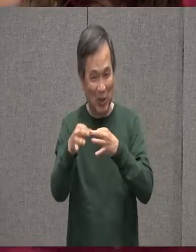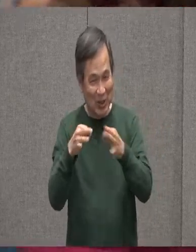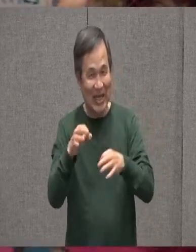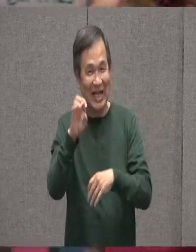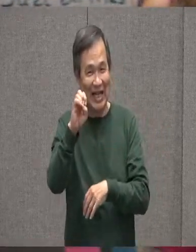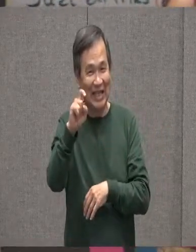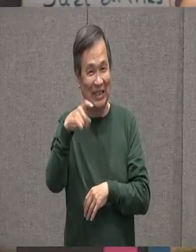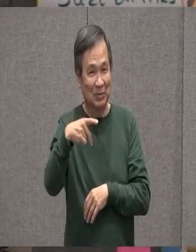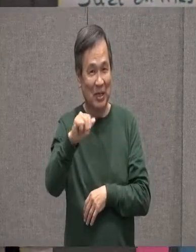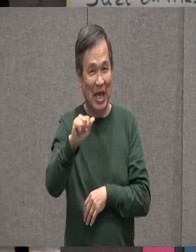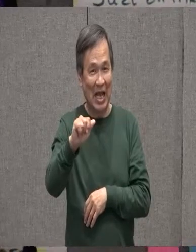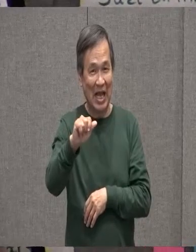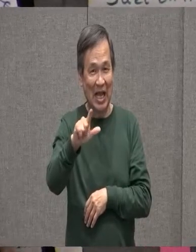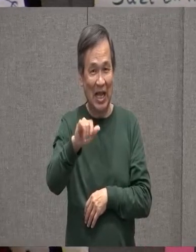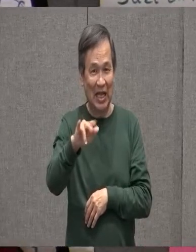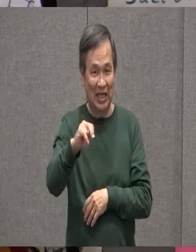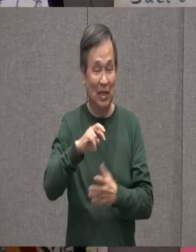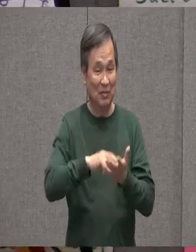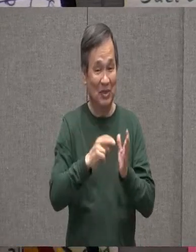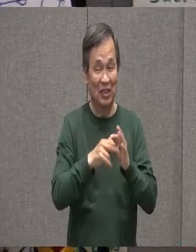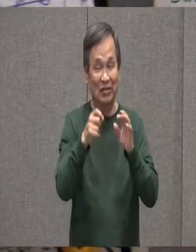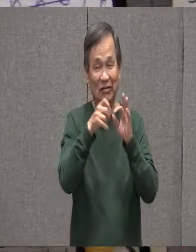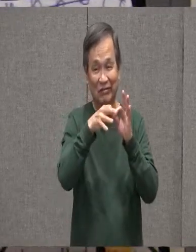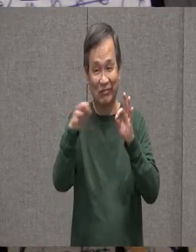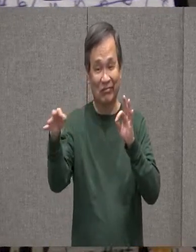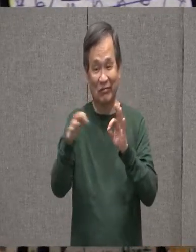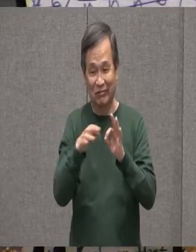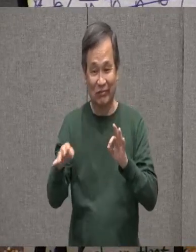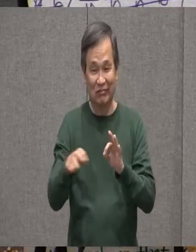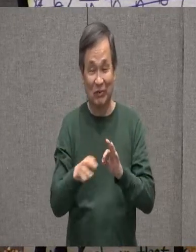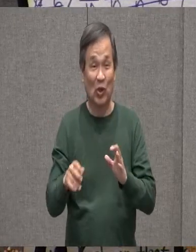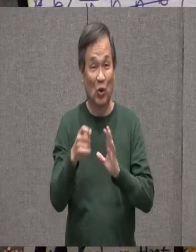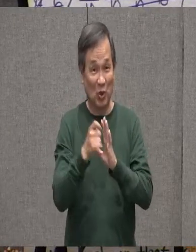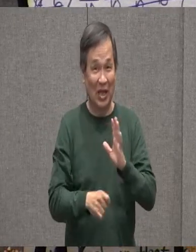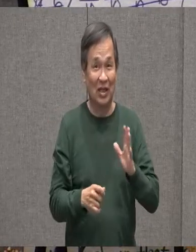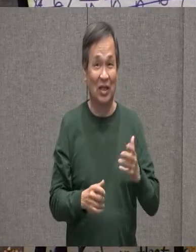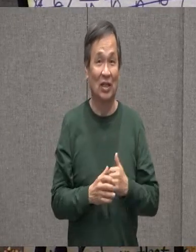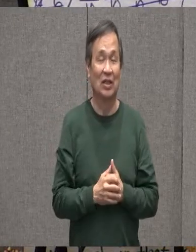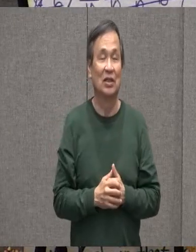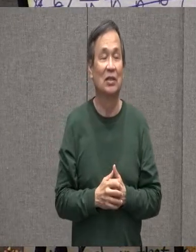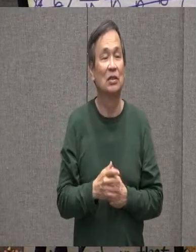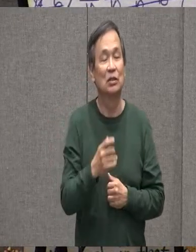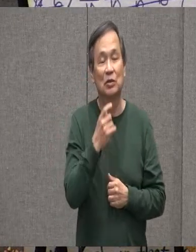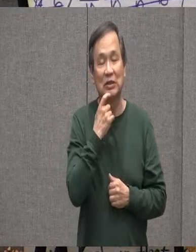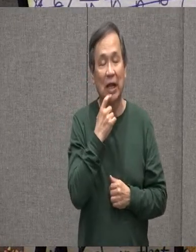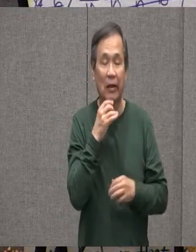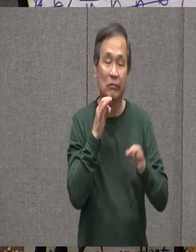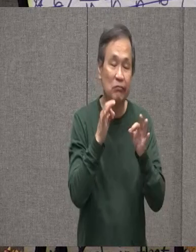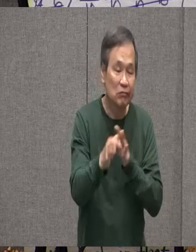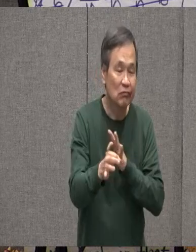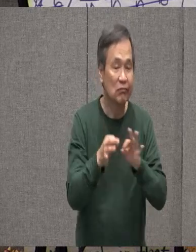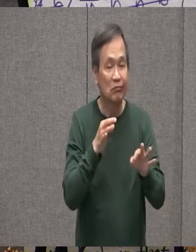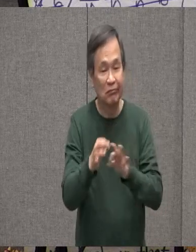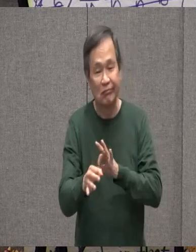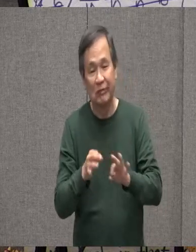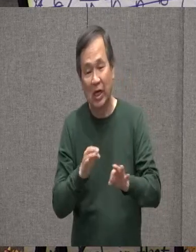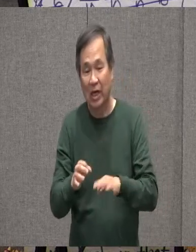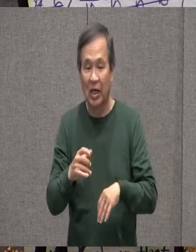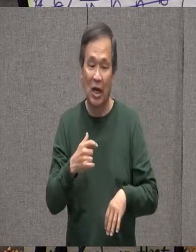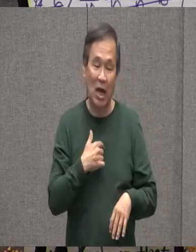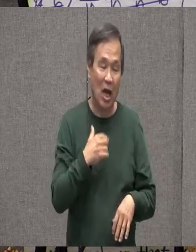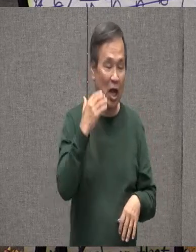whole. And we have 100 over 100 minus 55 over 100 would give me what?